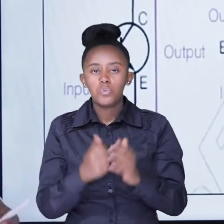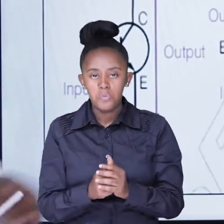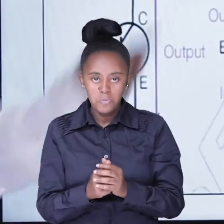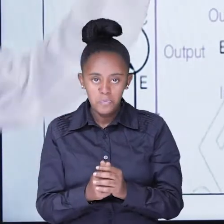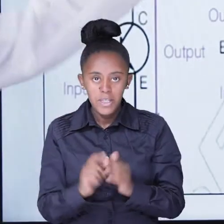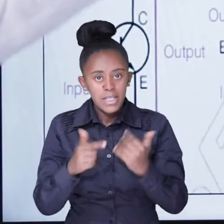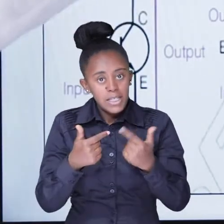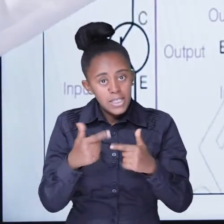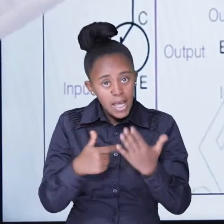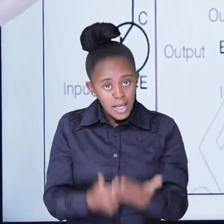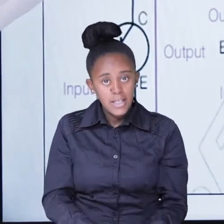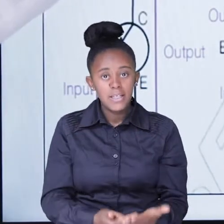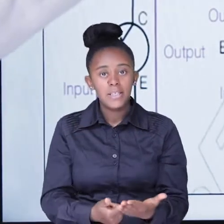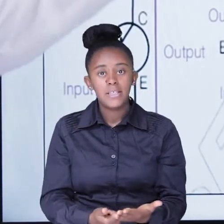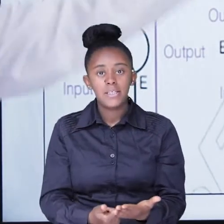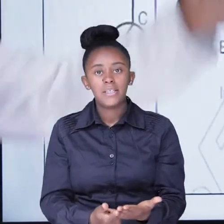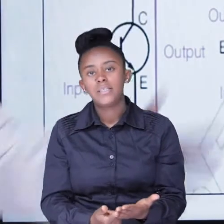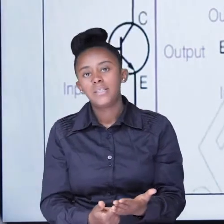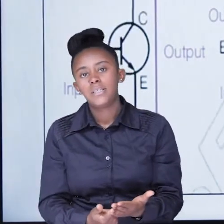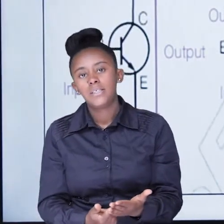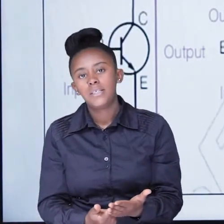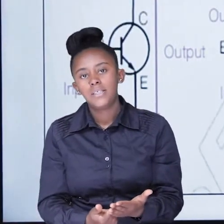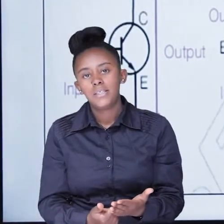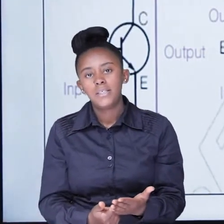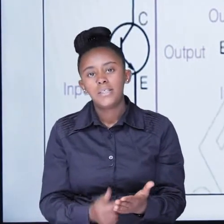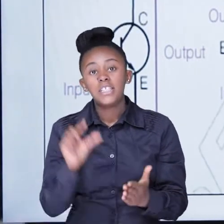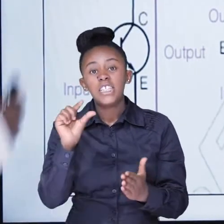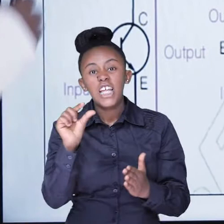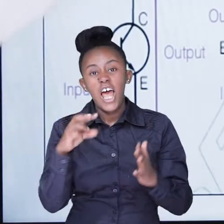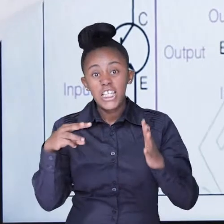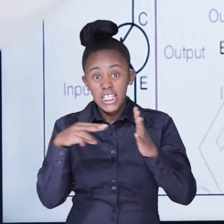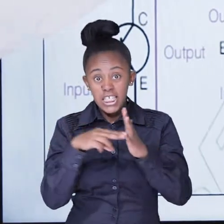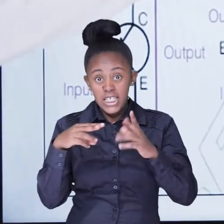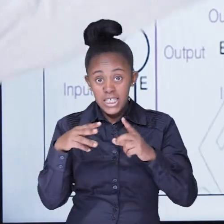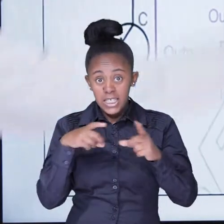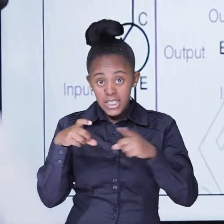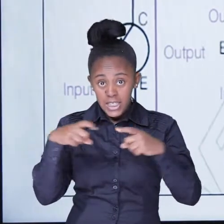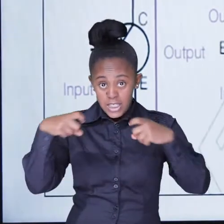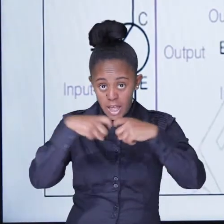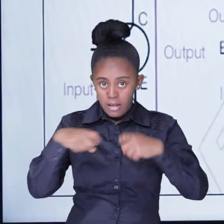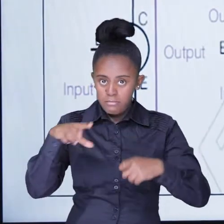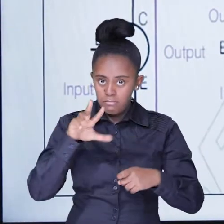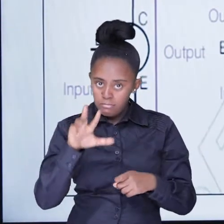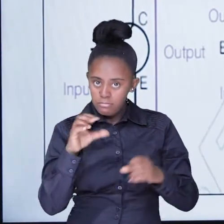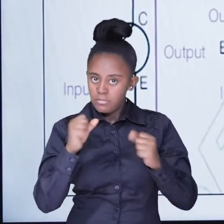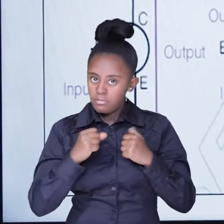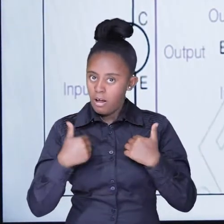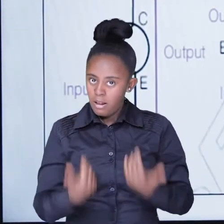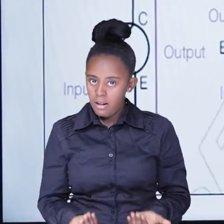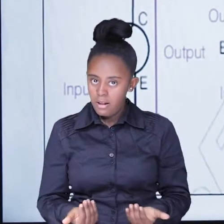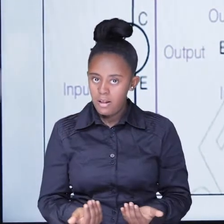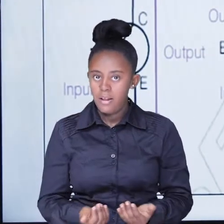Then transistor, let's see about transistor characteristics. Transistor has three terminals, so one of them